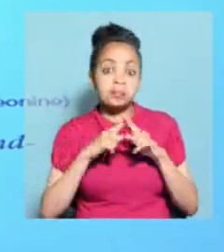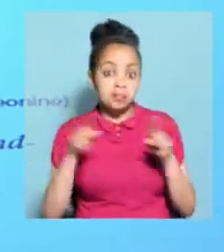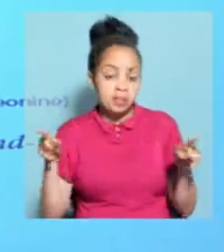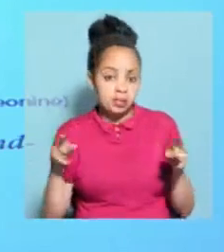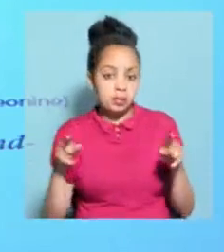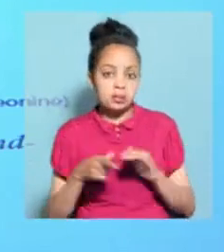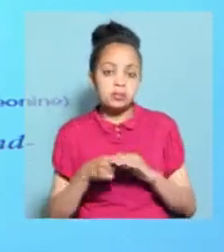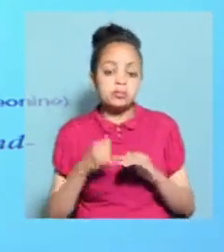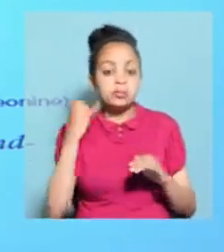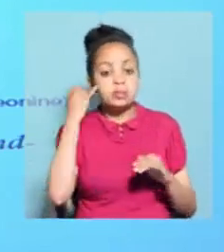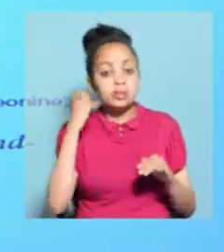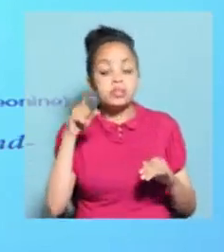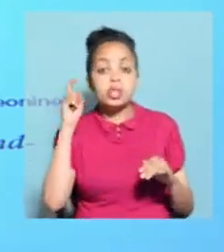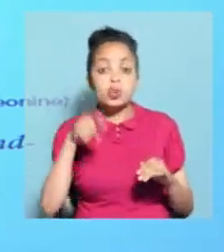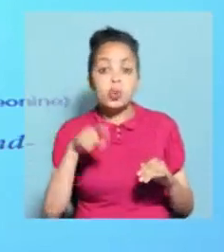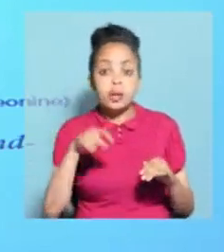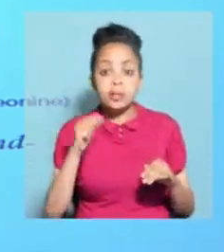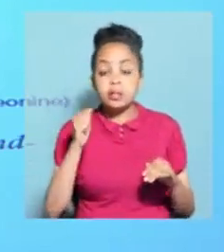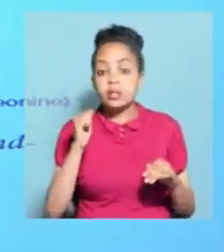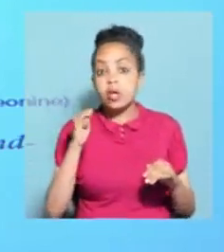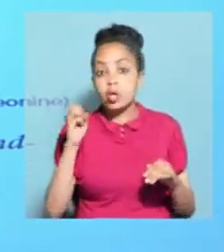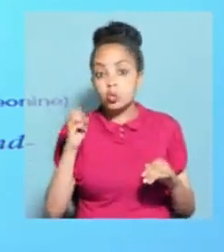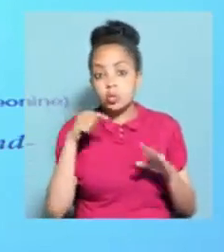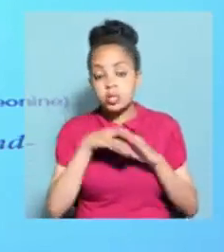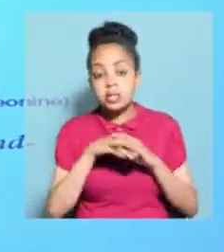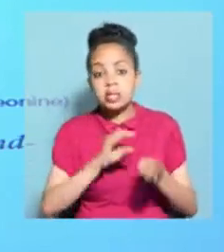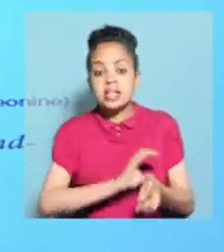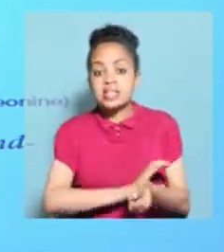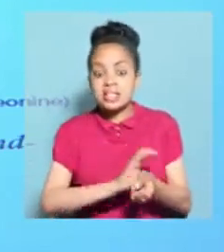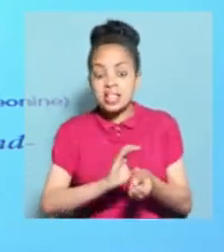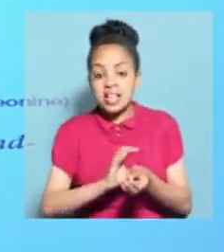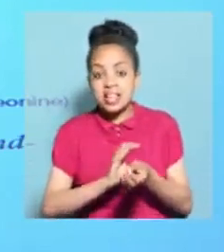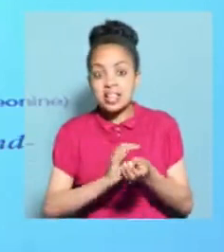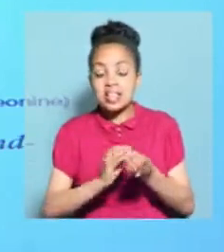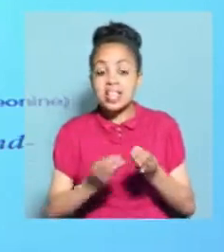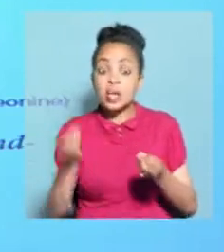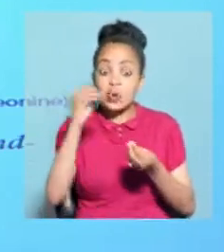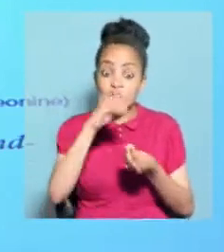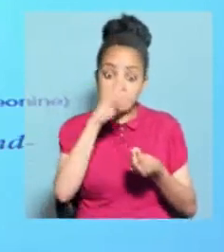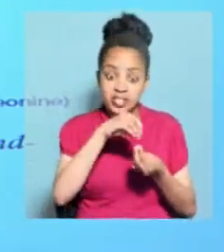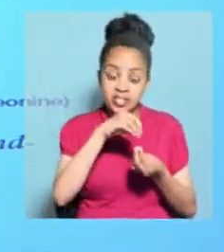But if the requirement of isoleucine in the cell become increased,